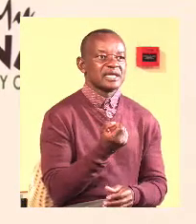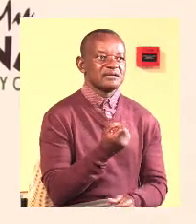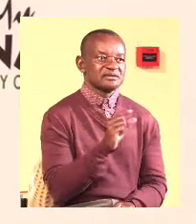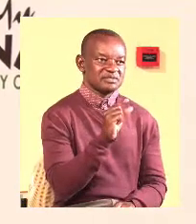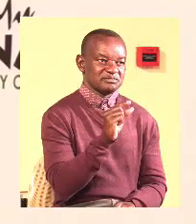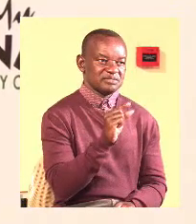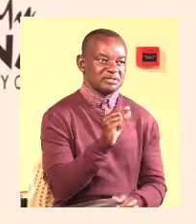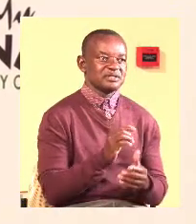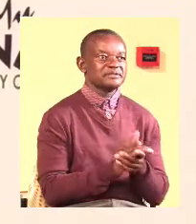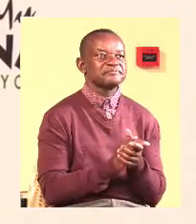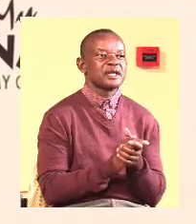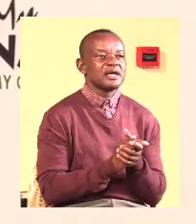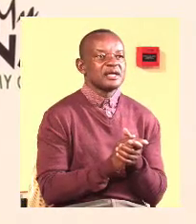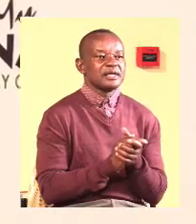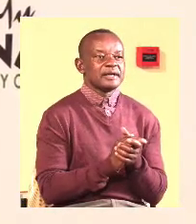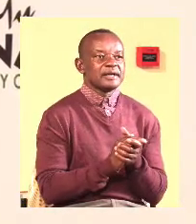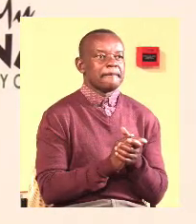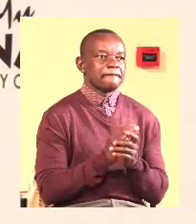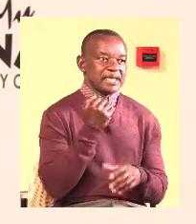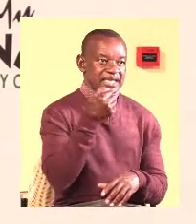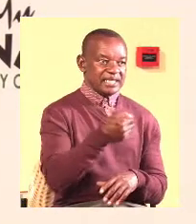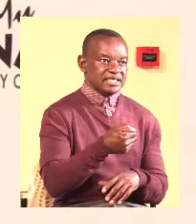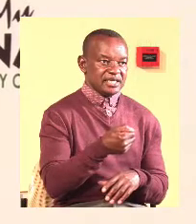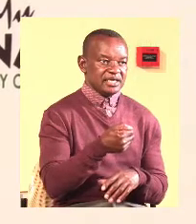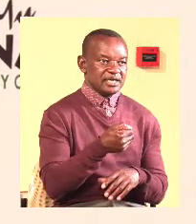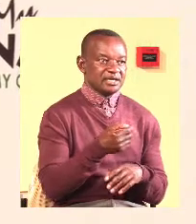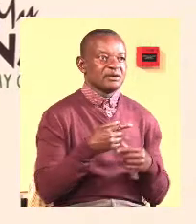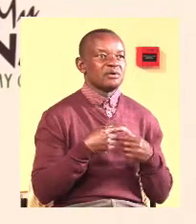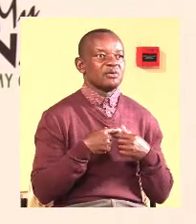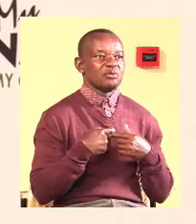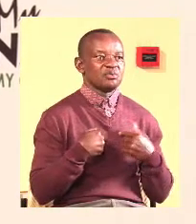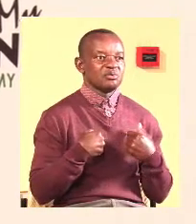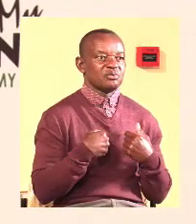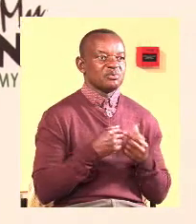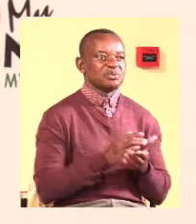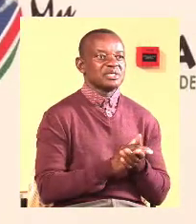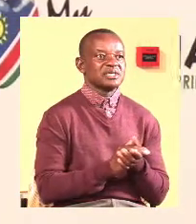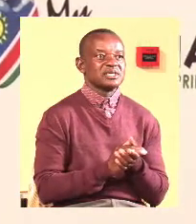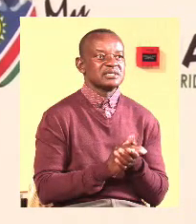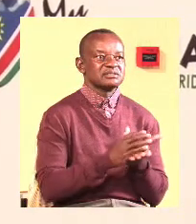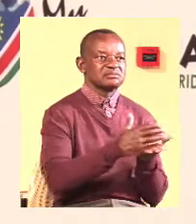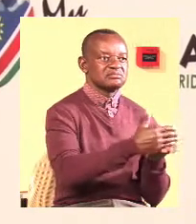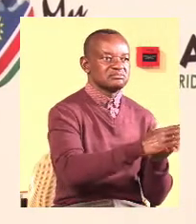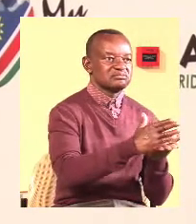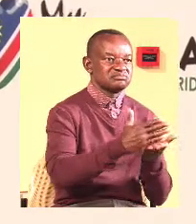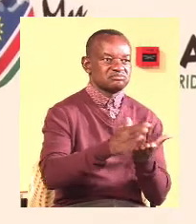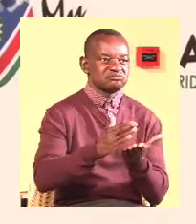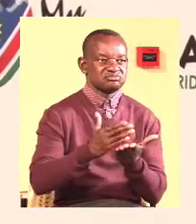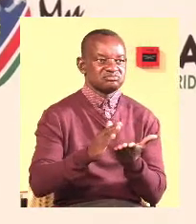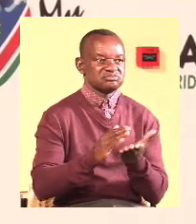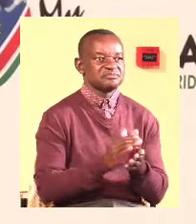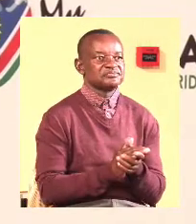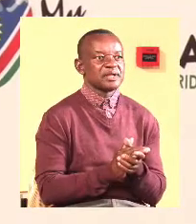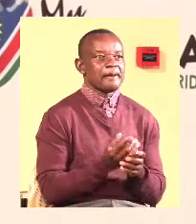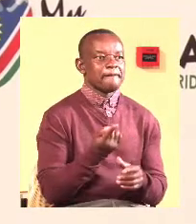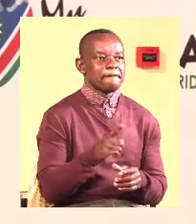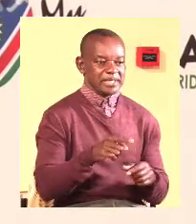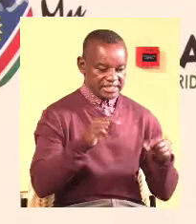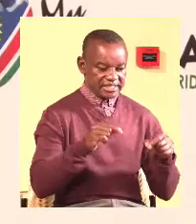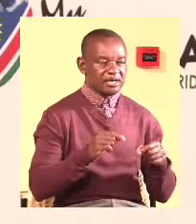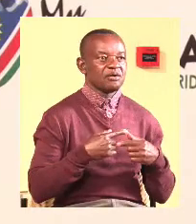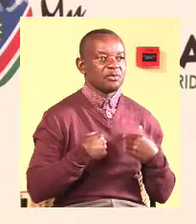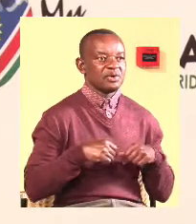available. This is an ongoing process. We keep on printing. At the same time, the moment they